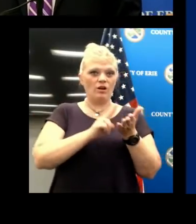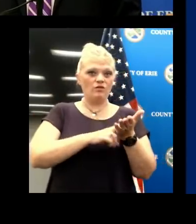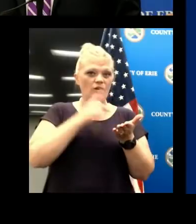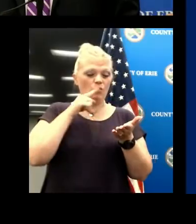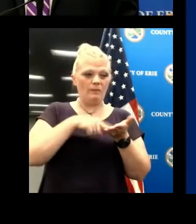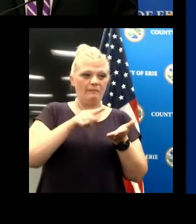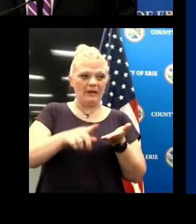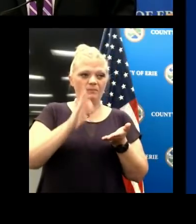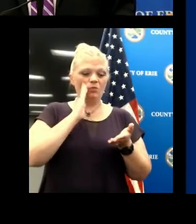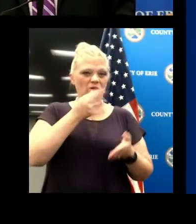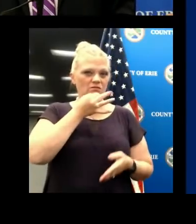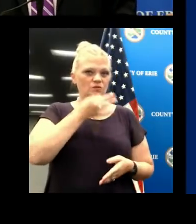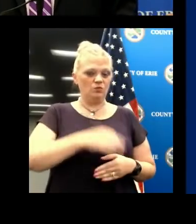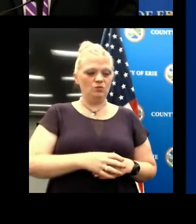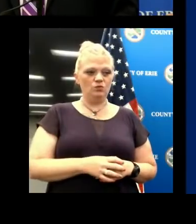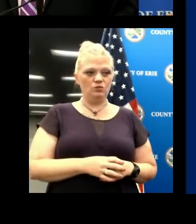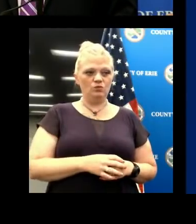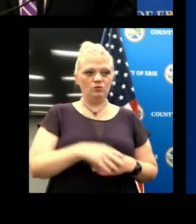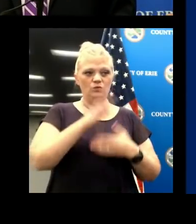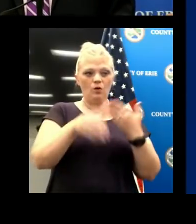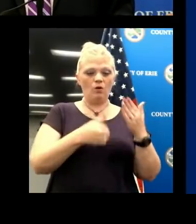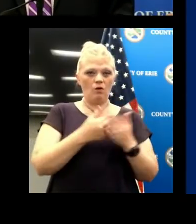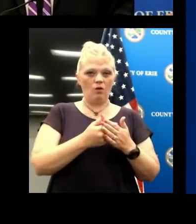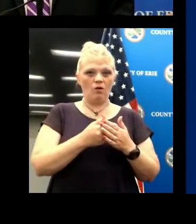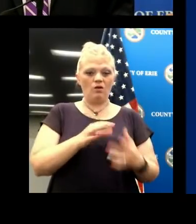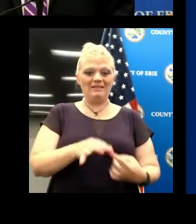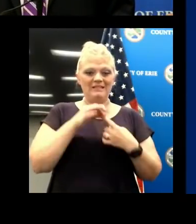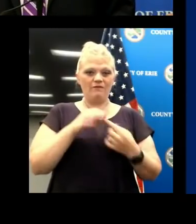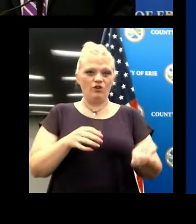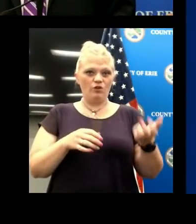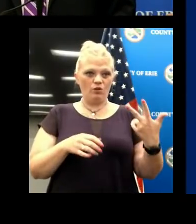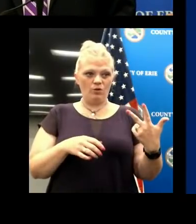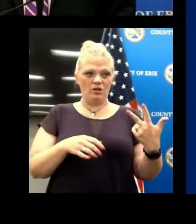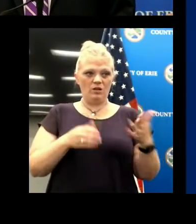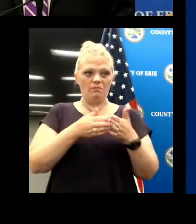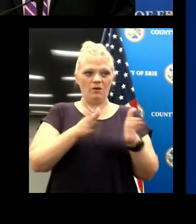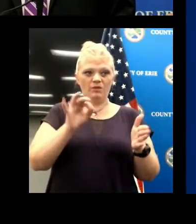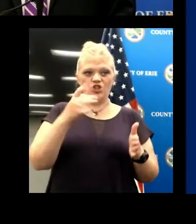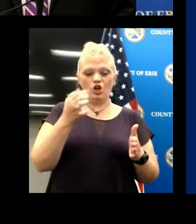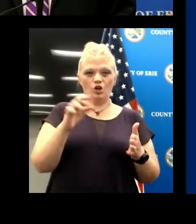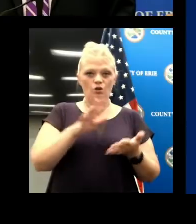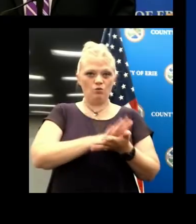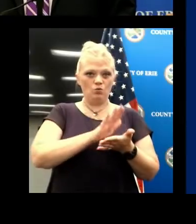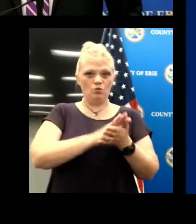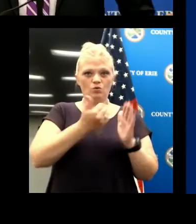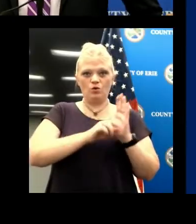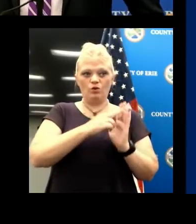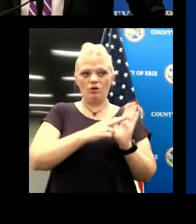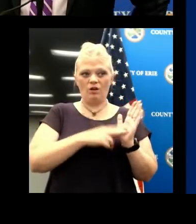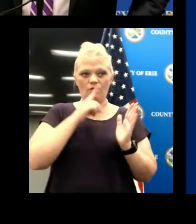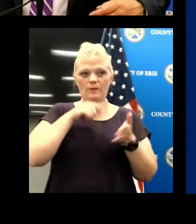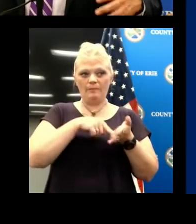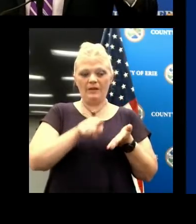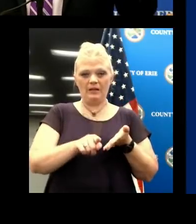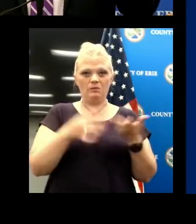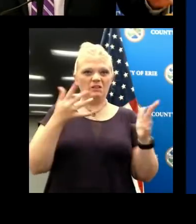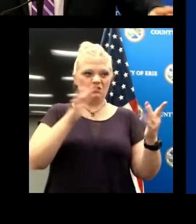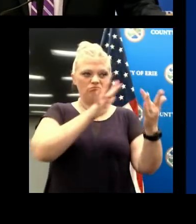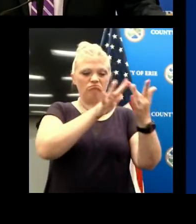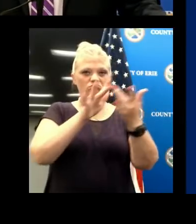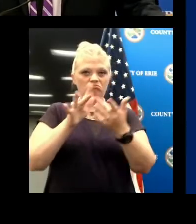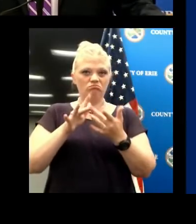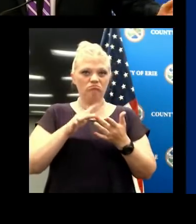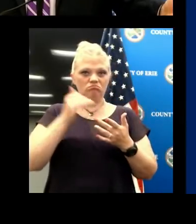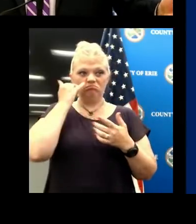will be coming soon. All but 3 public charter schools are under contract for payment. And those have been contacted. If